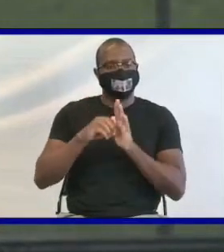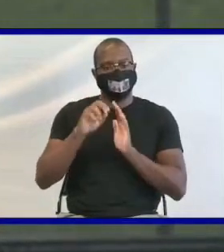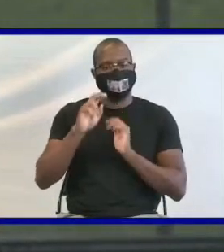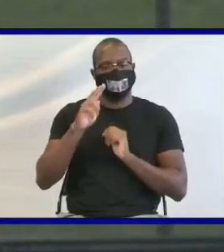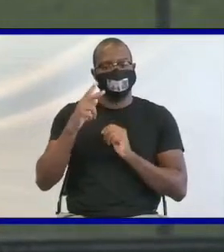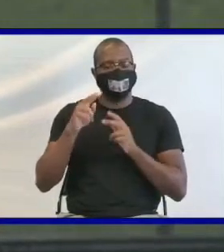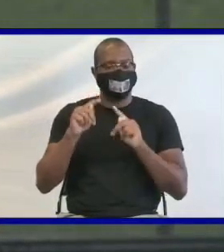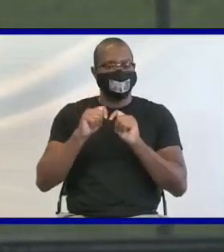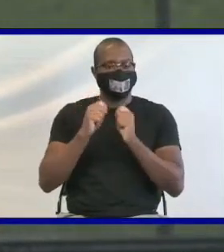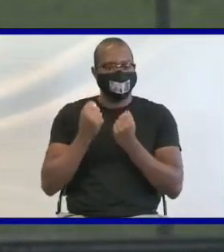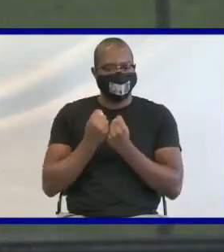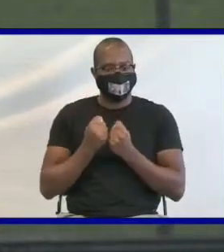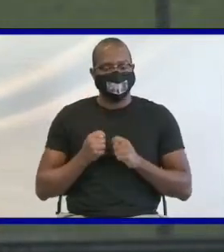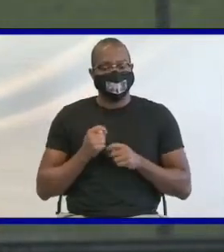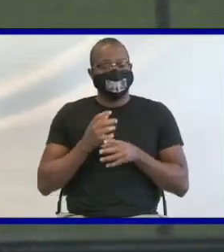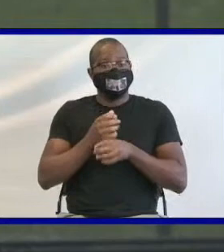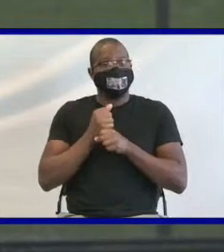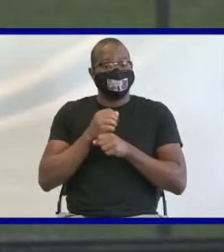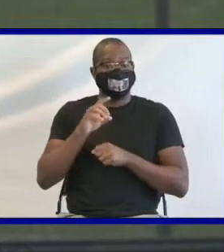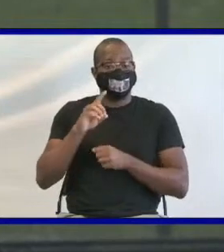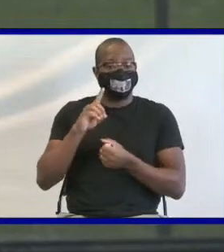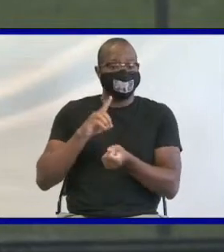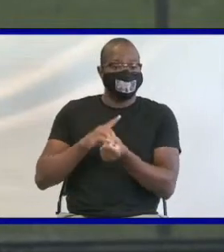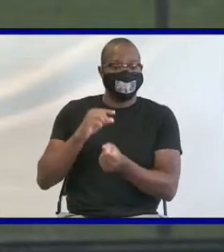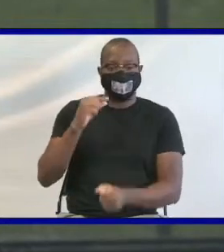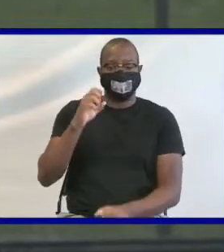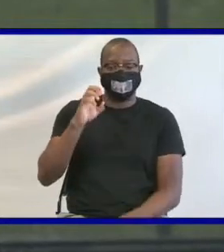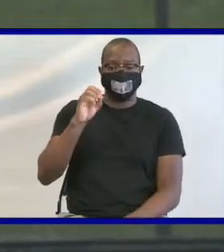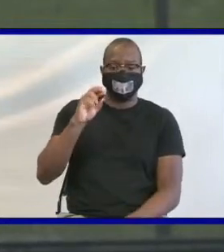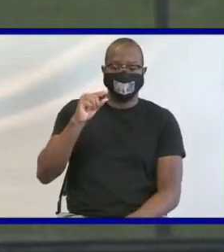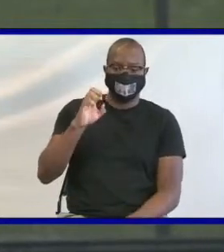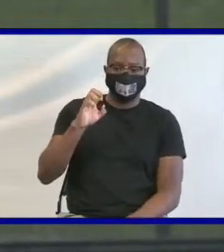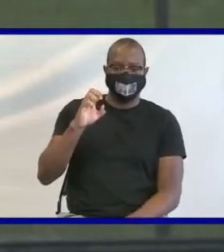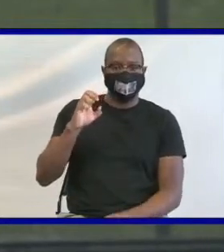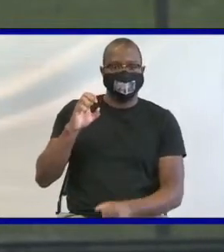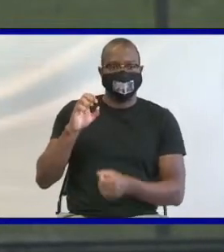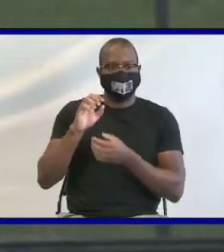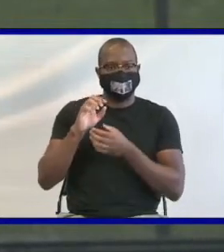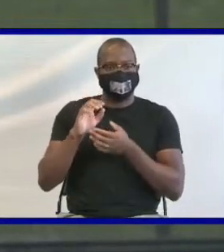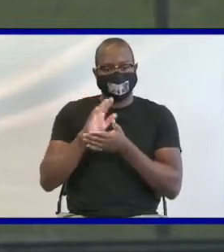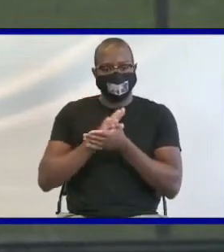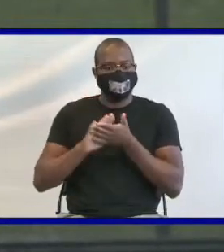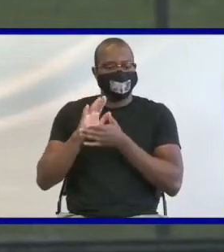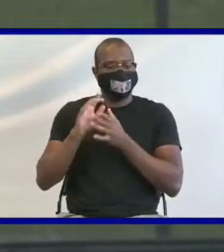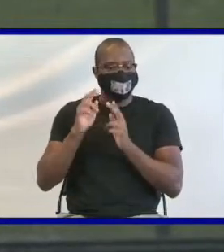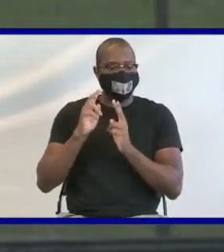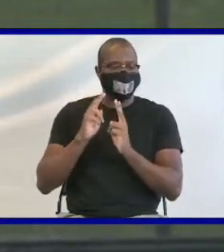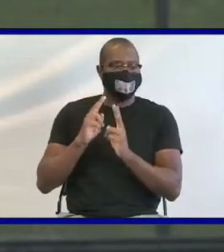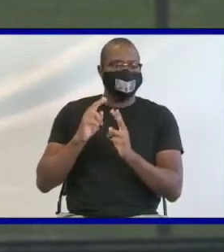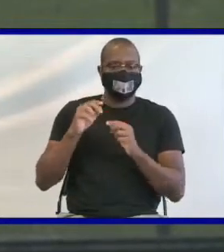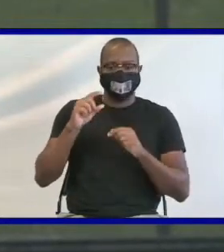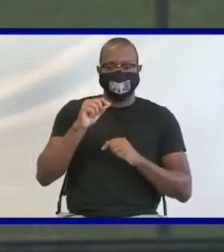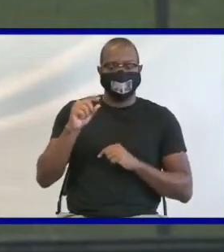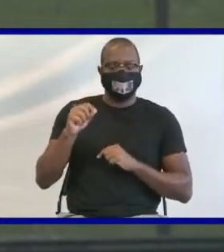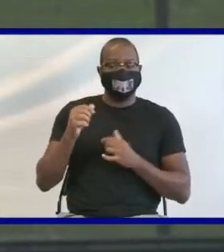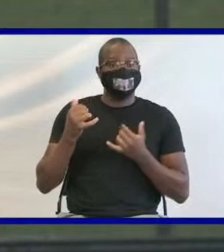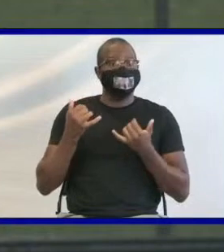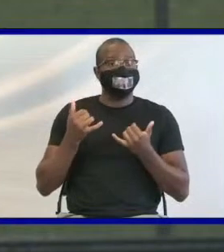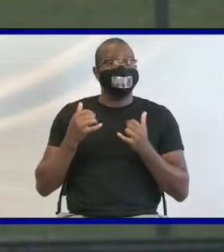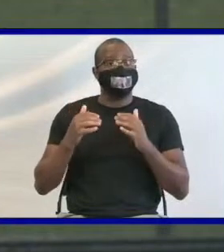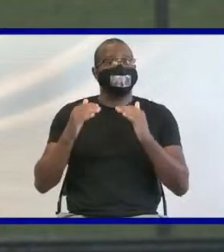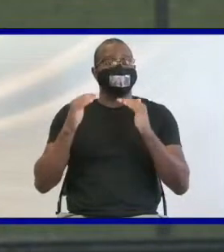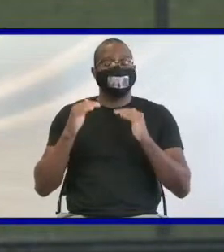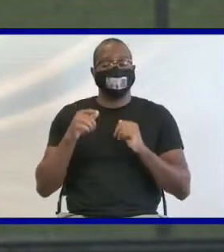and was the recipient of the Dr. George D. Davis Endowed Speech Scholarship in 2020. And now she's embarked on a new